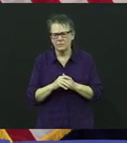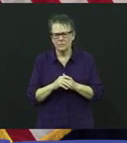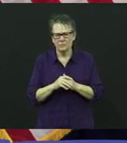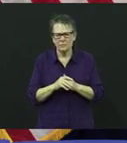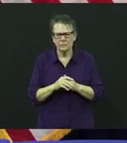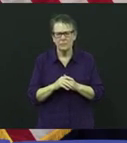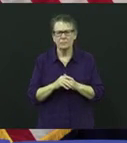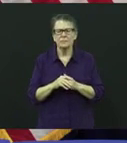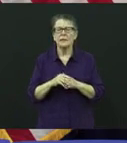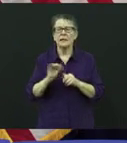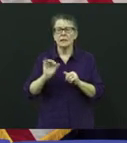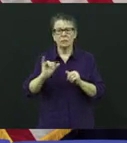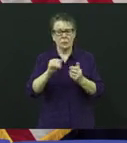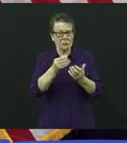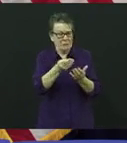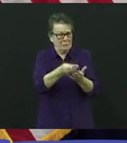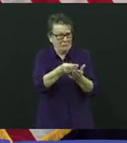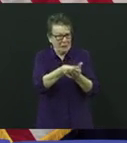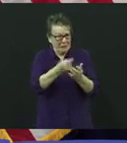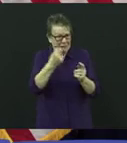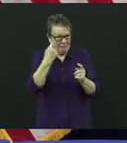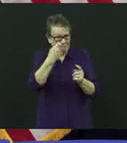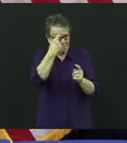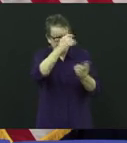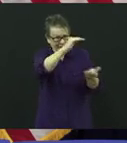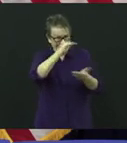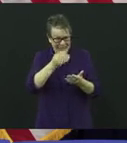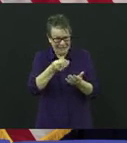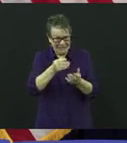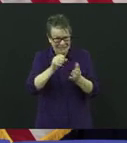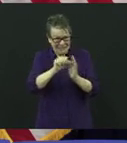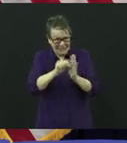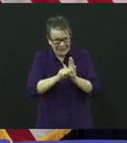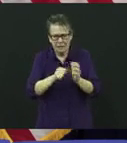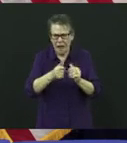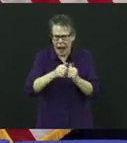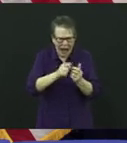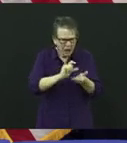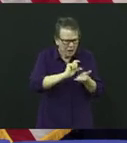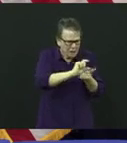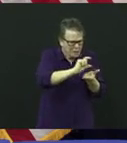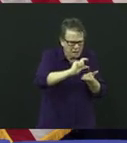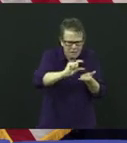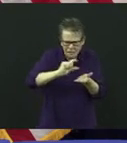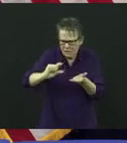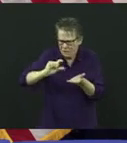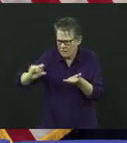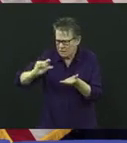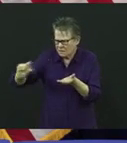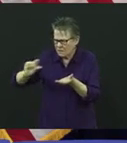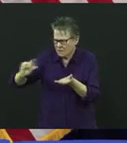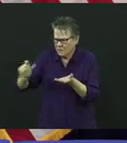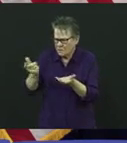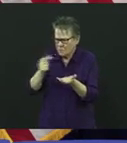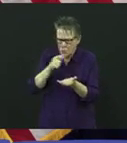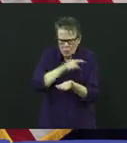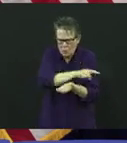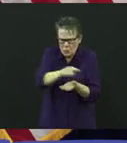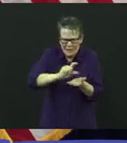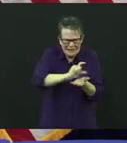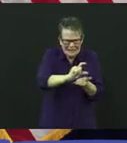community development block grants, big chunk for hospital help, both generally and specific to COVID-19, a